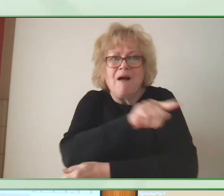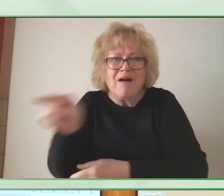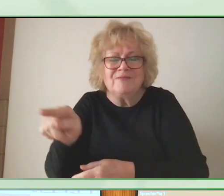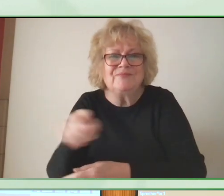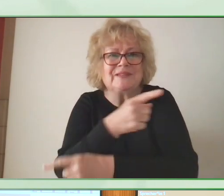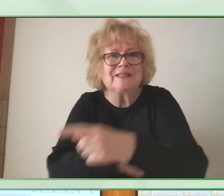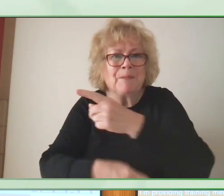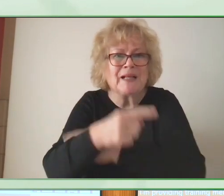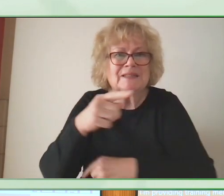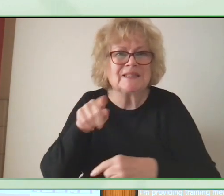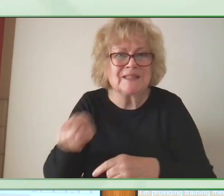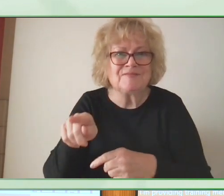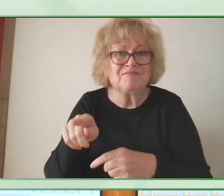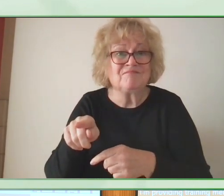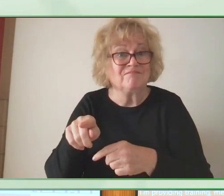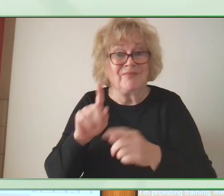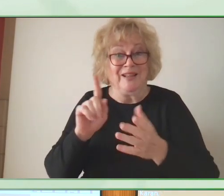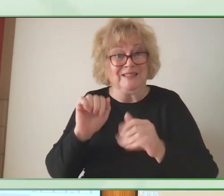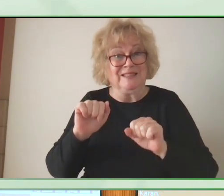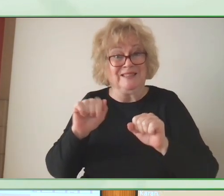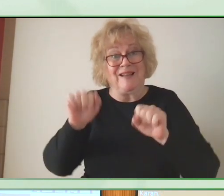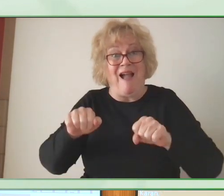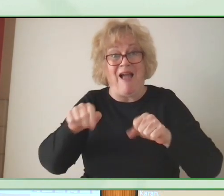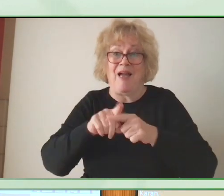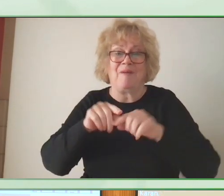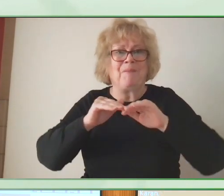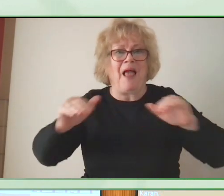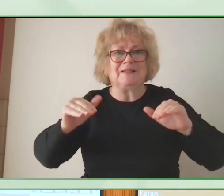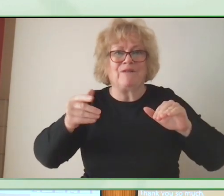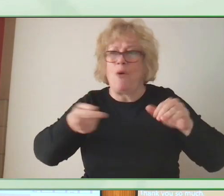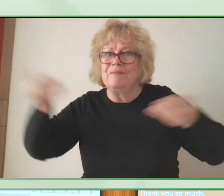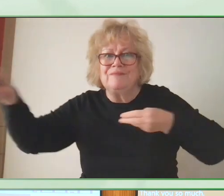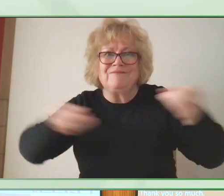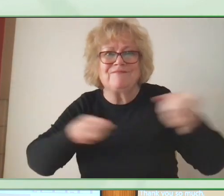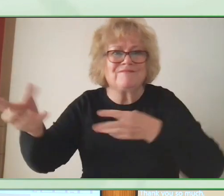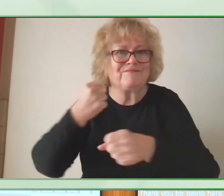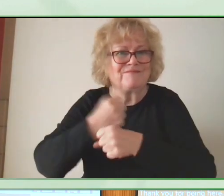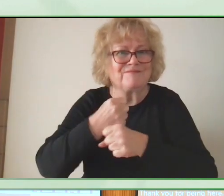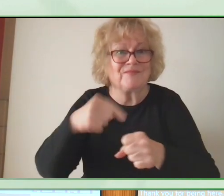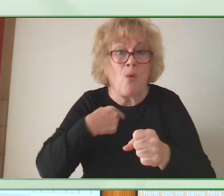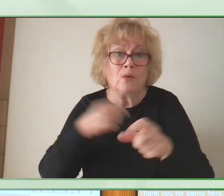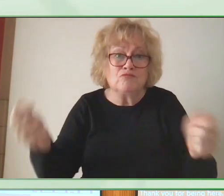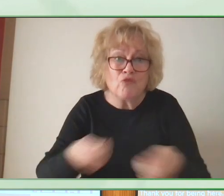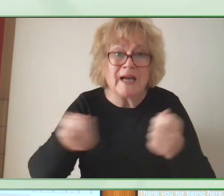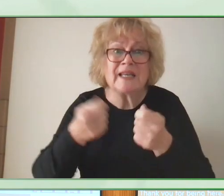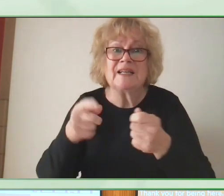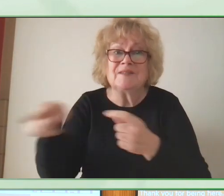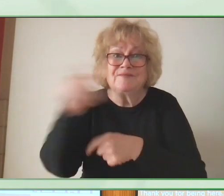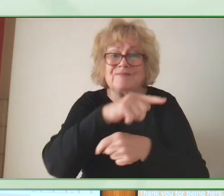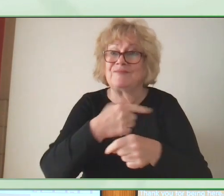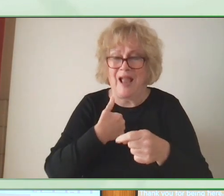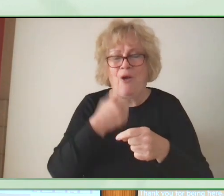Karwan. Thank you so much. Thank you for being here. Thank you, Anushka, for giving the very